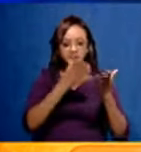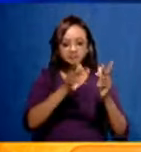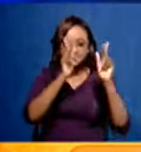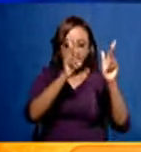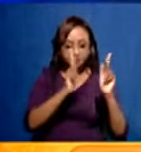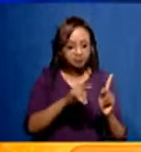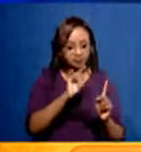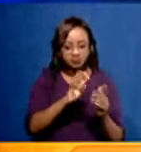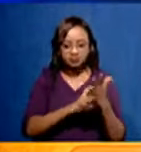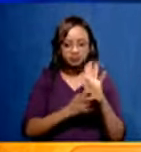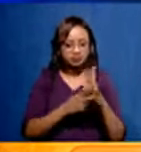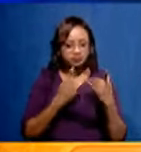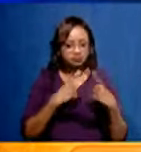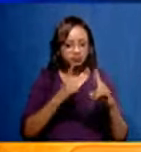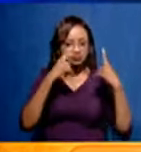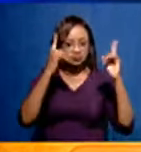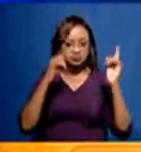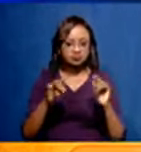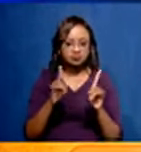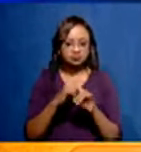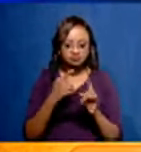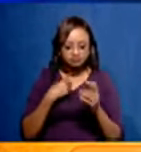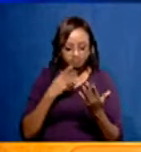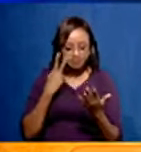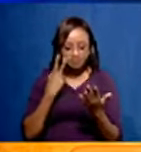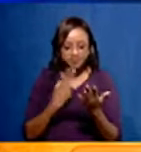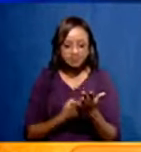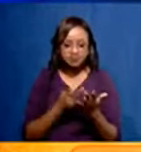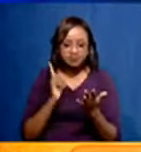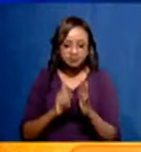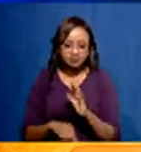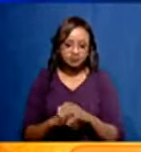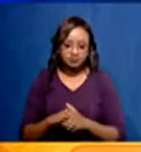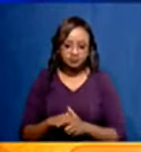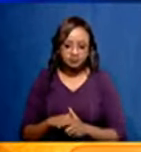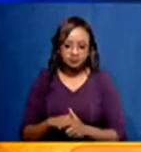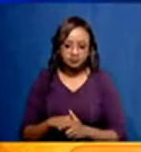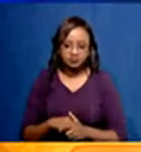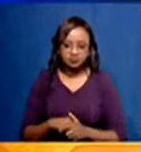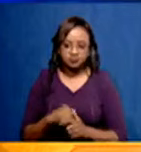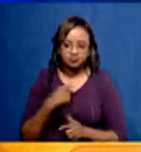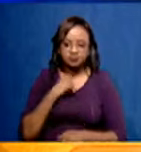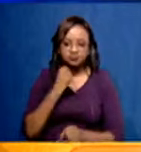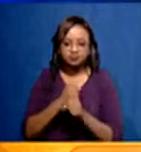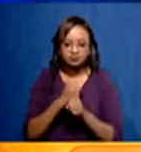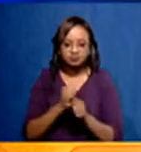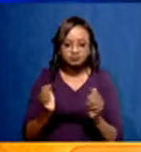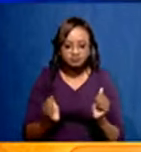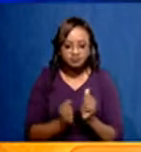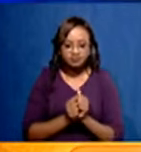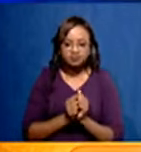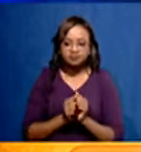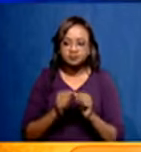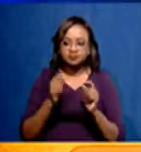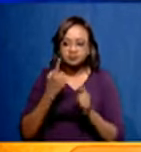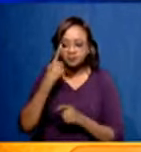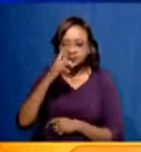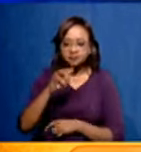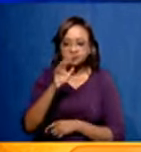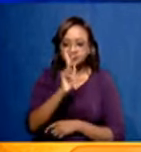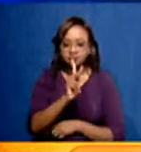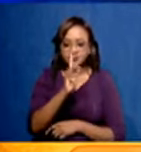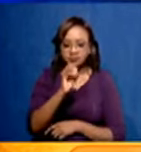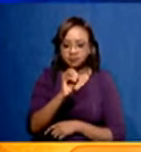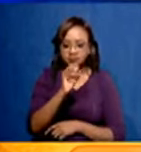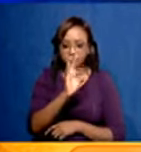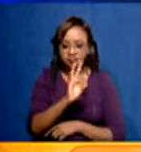successful. And what was telling Jeff at that time, I worked with and for Kofi Annan. Mm-hmm. And Kofi